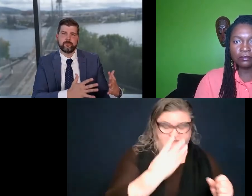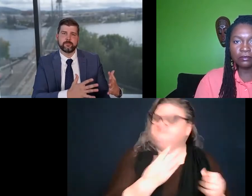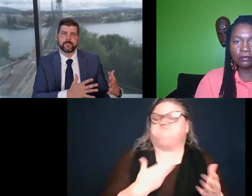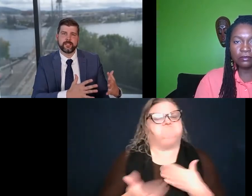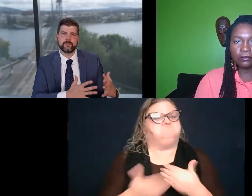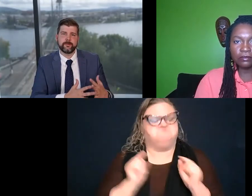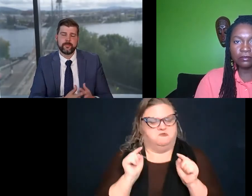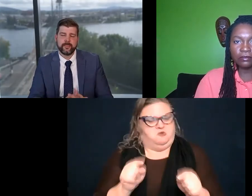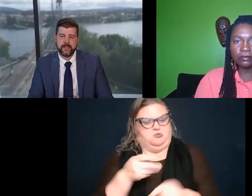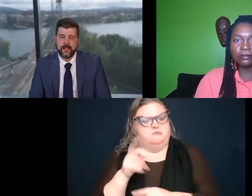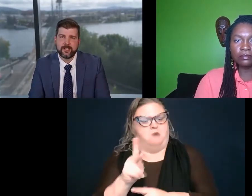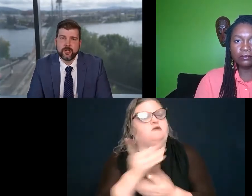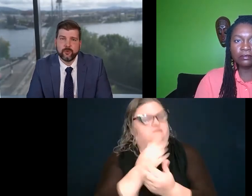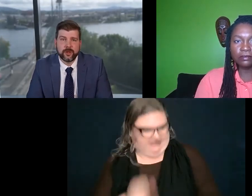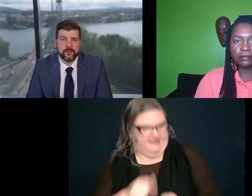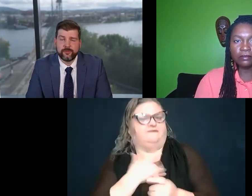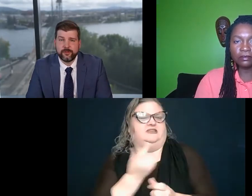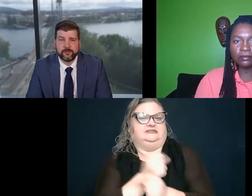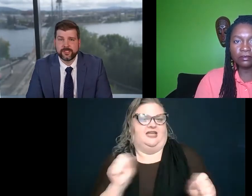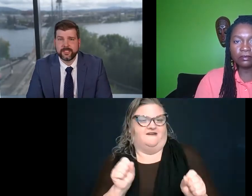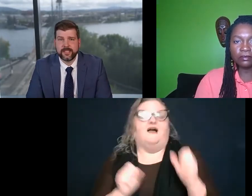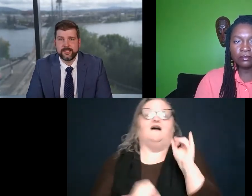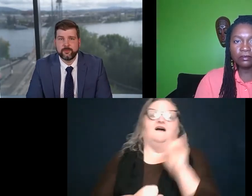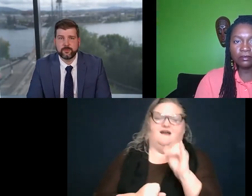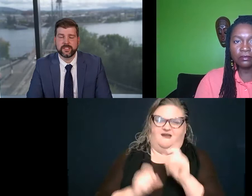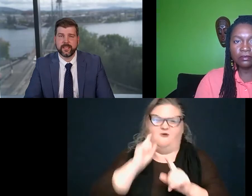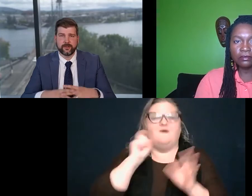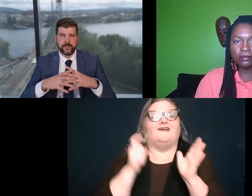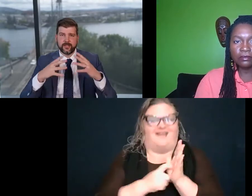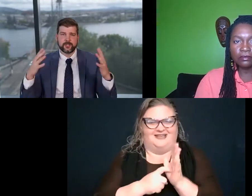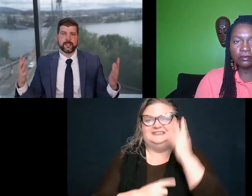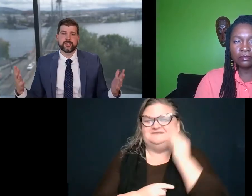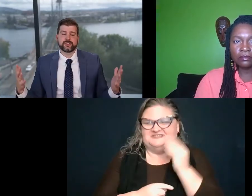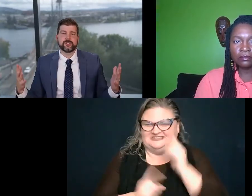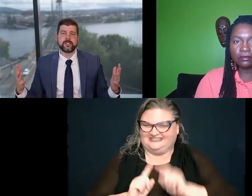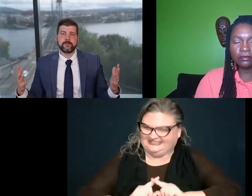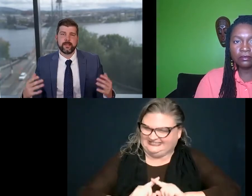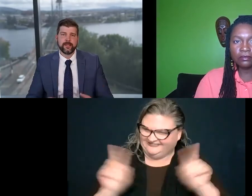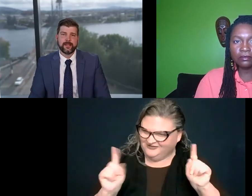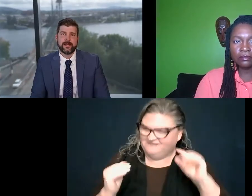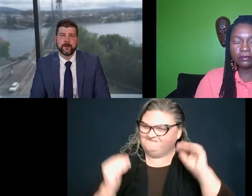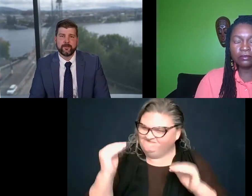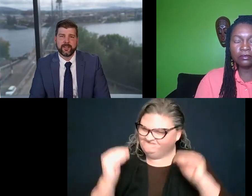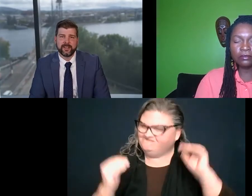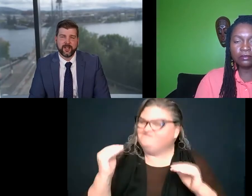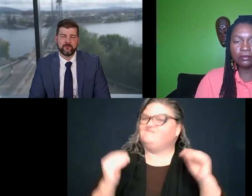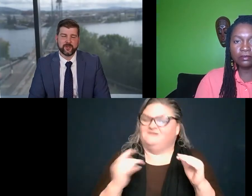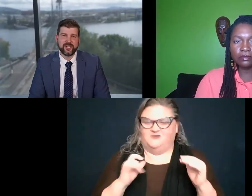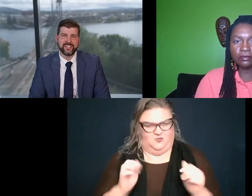experience of public safety. So one of the very first things I did was put together a transition team.